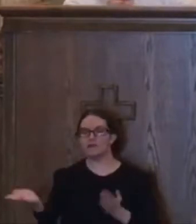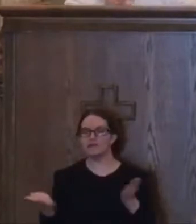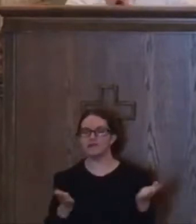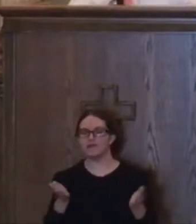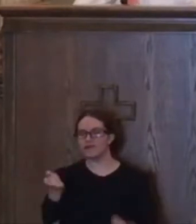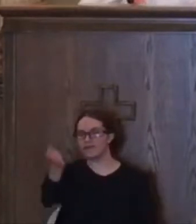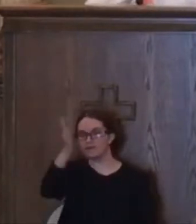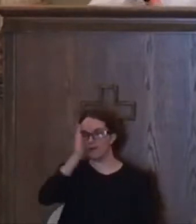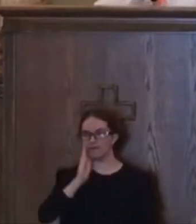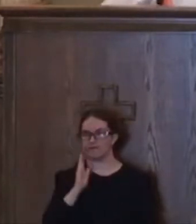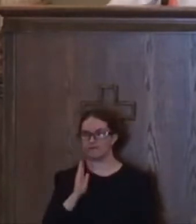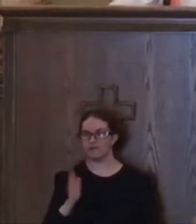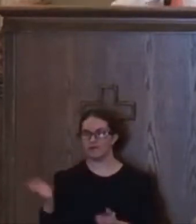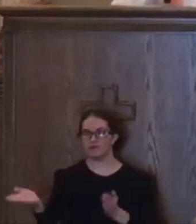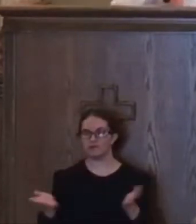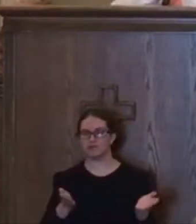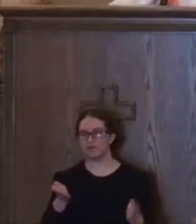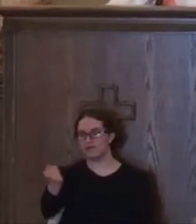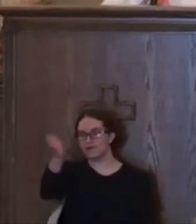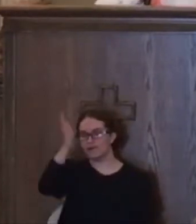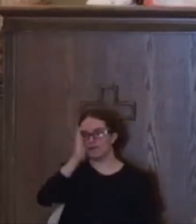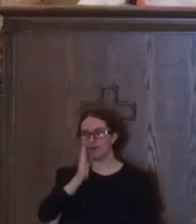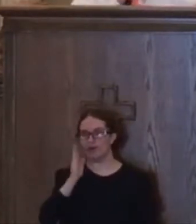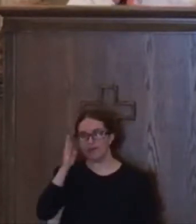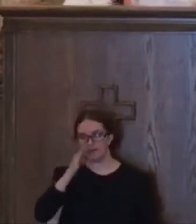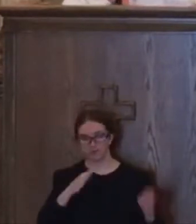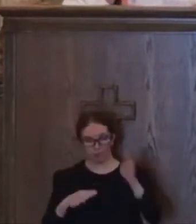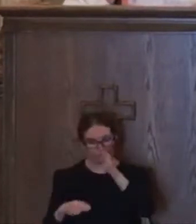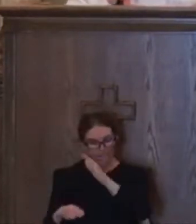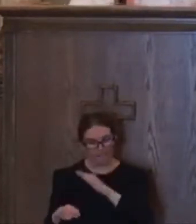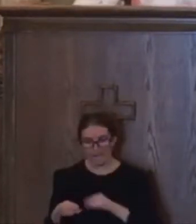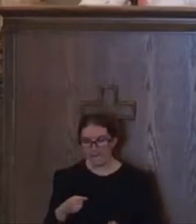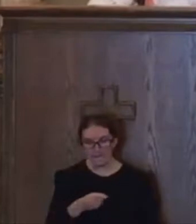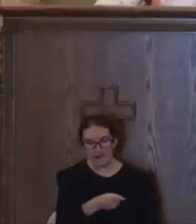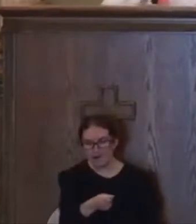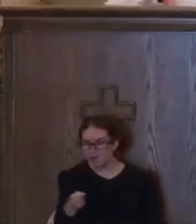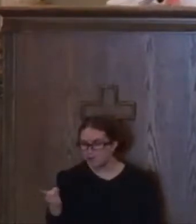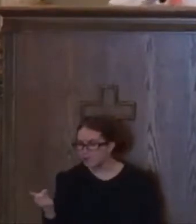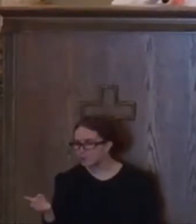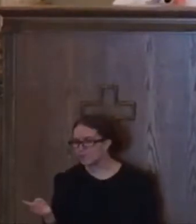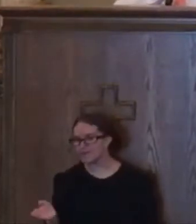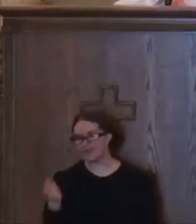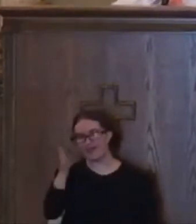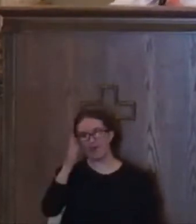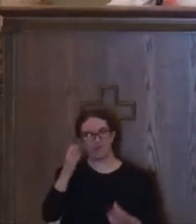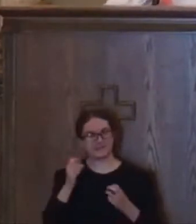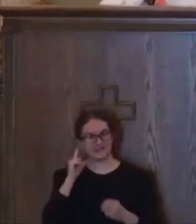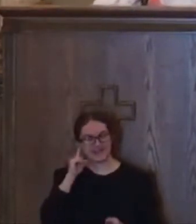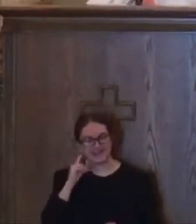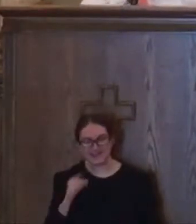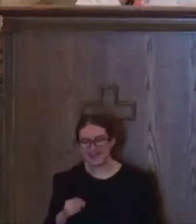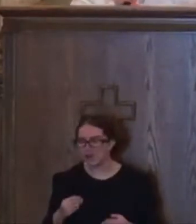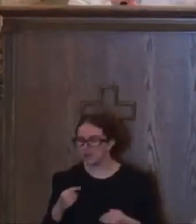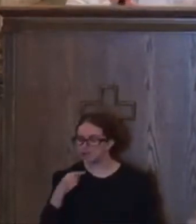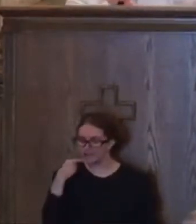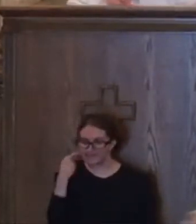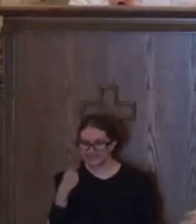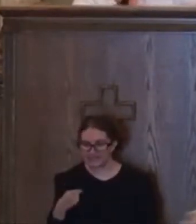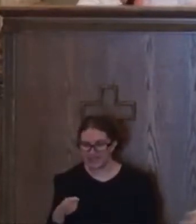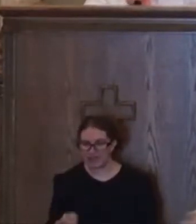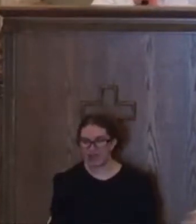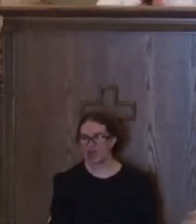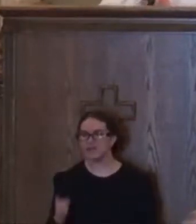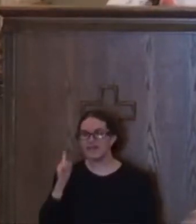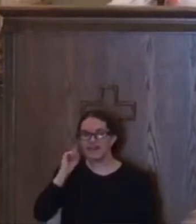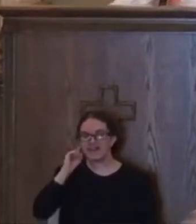God, but you're a servant of God that is worried about you. You're a servant of God that wants to hear what you've got to say. He